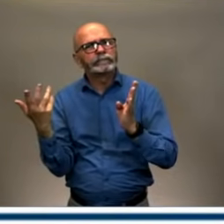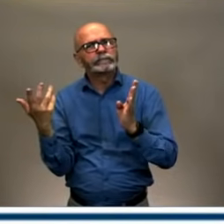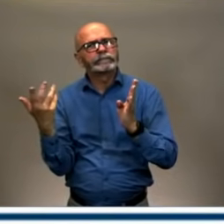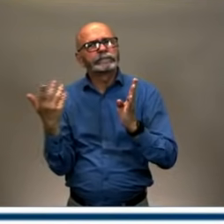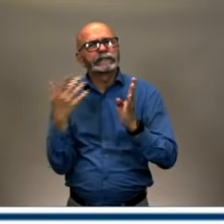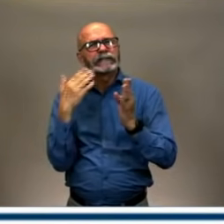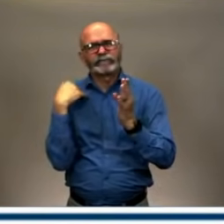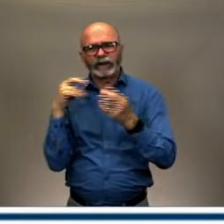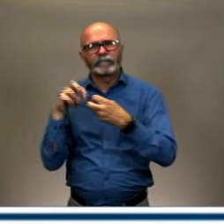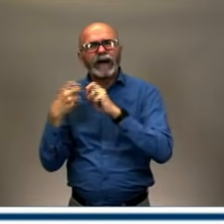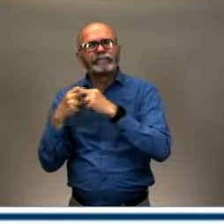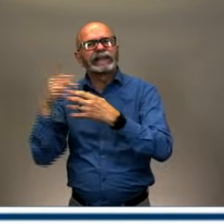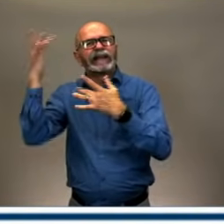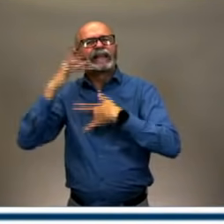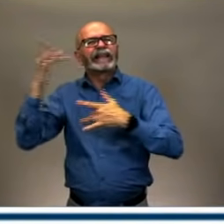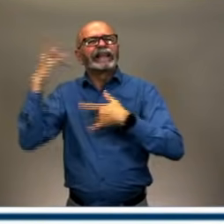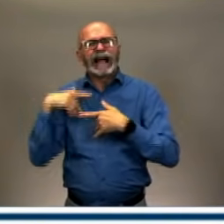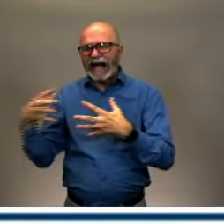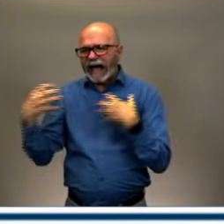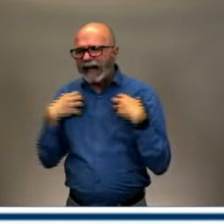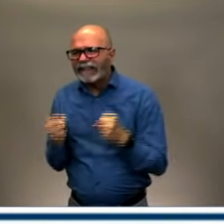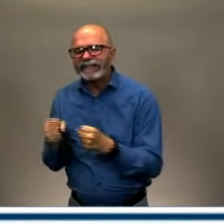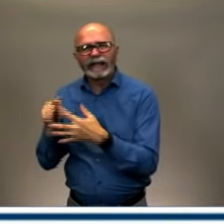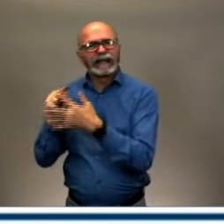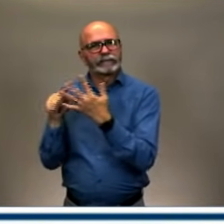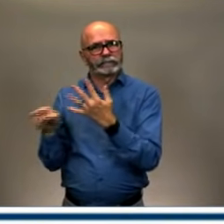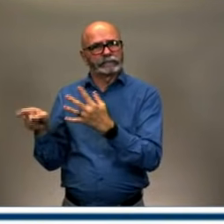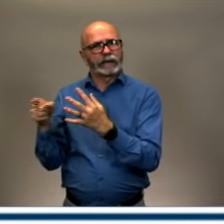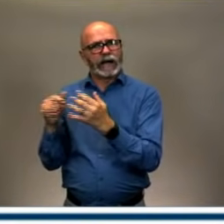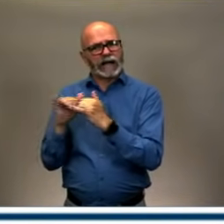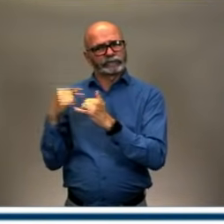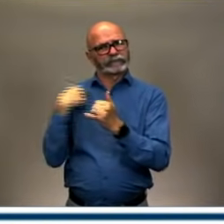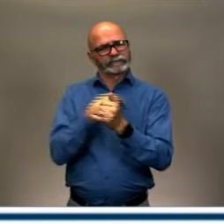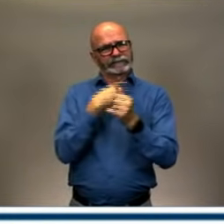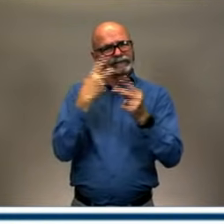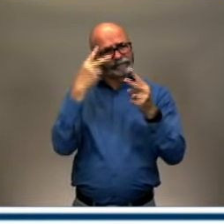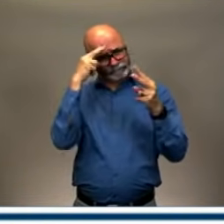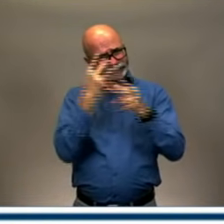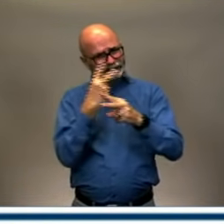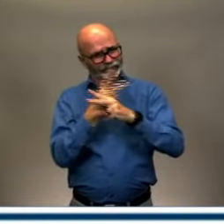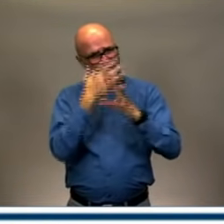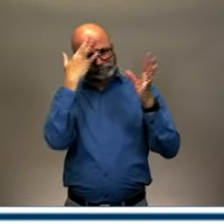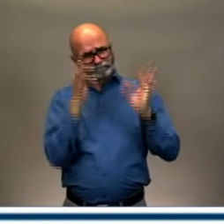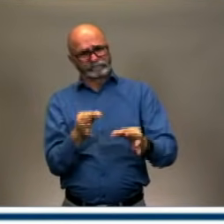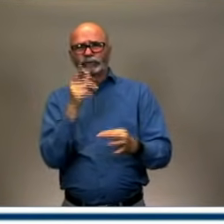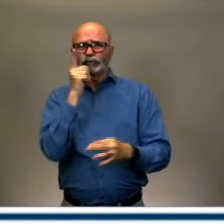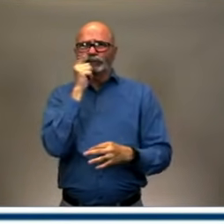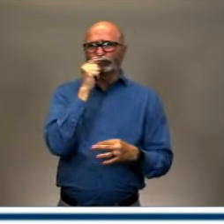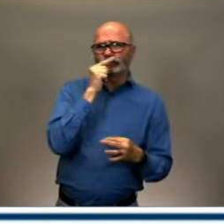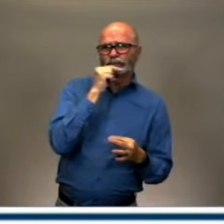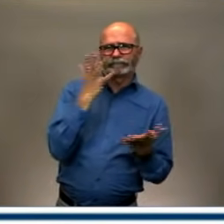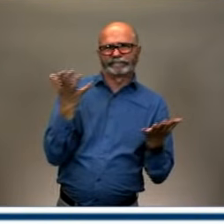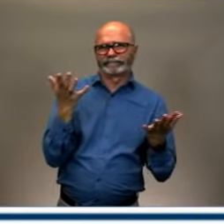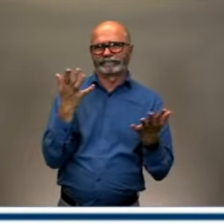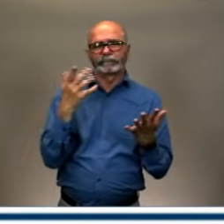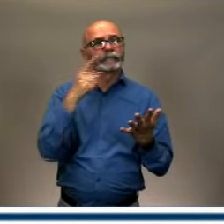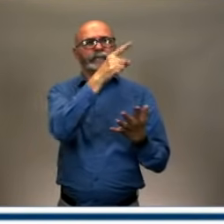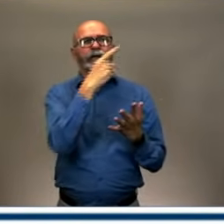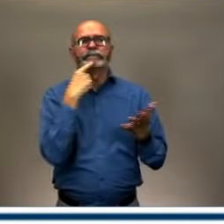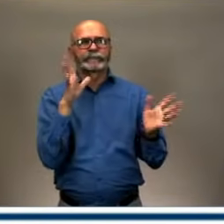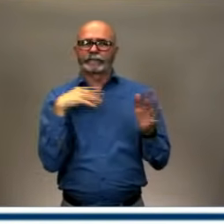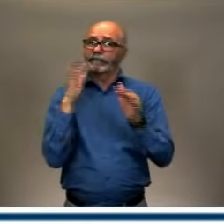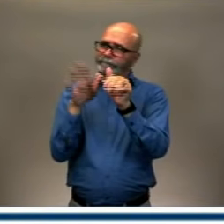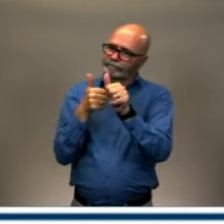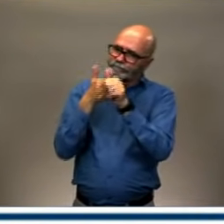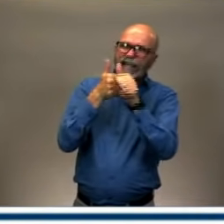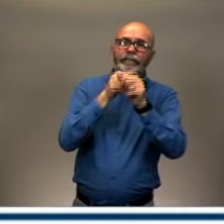leeway does the province have to make that determination itself versus following and adhering to whatever national